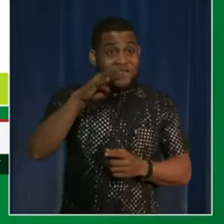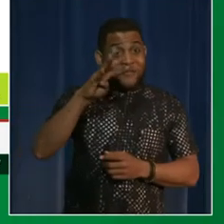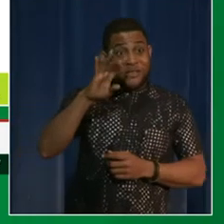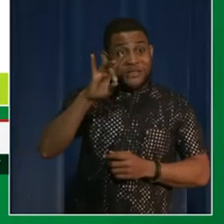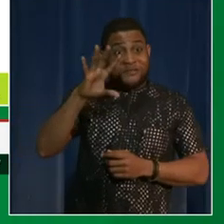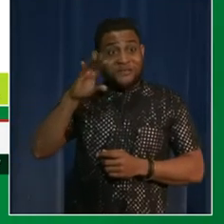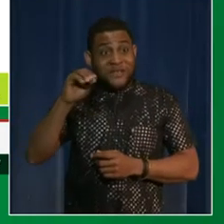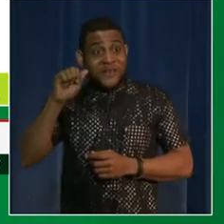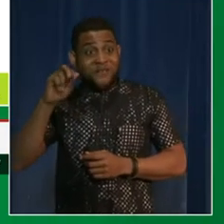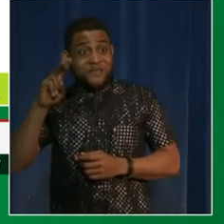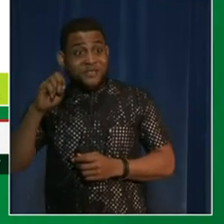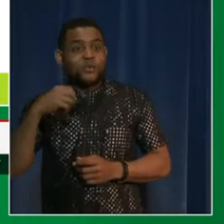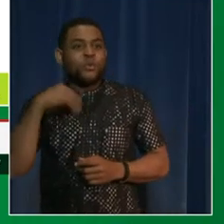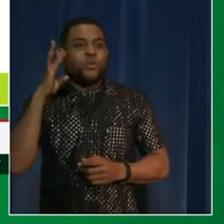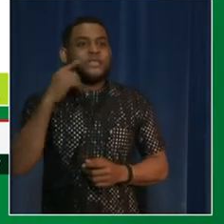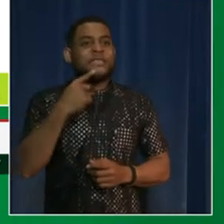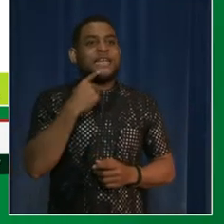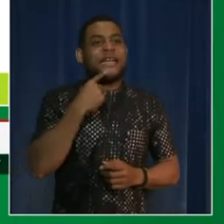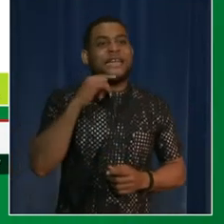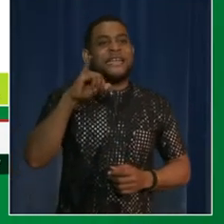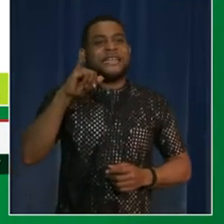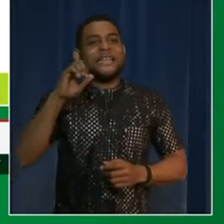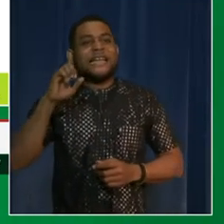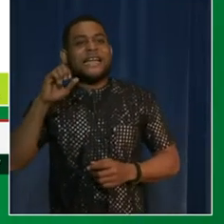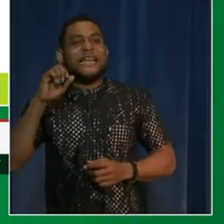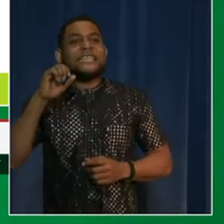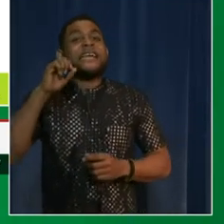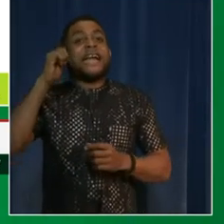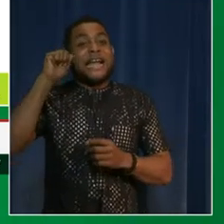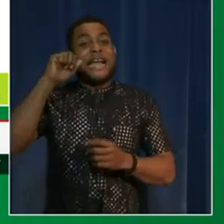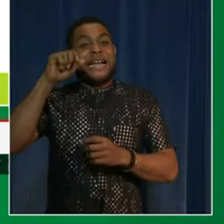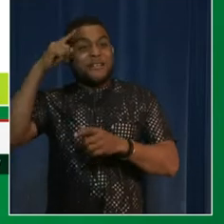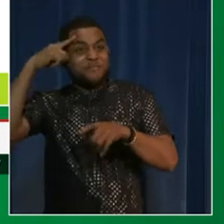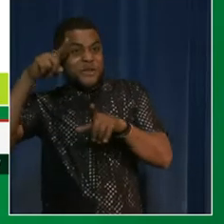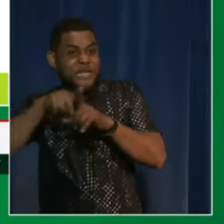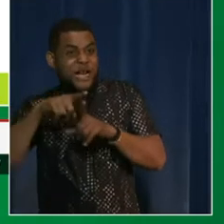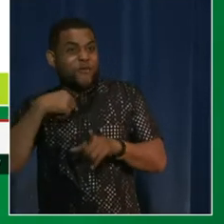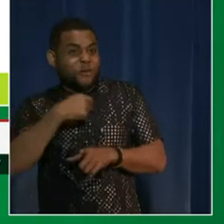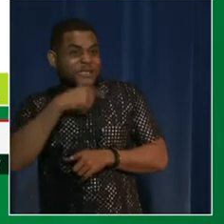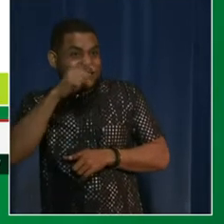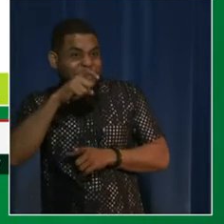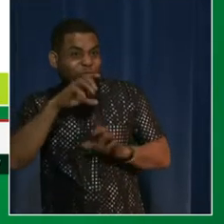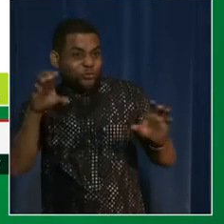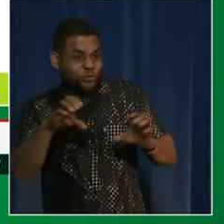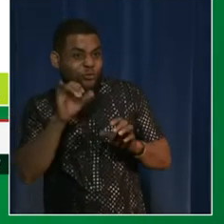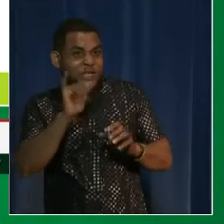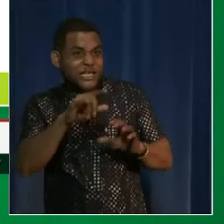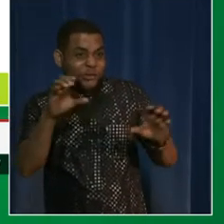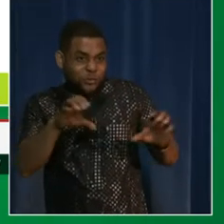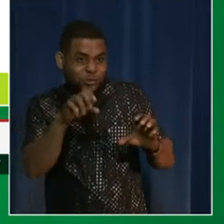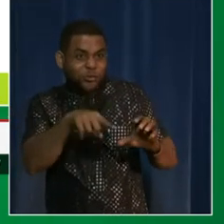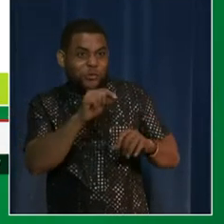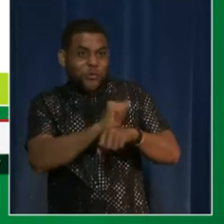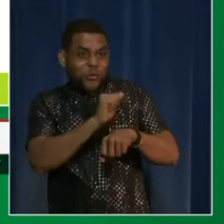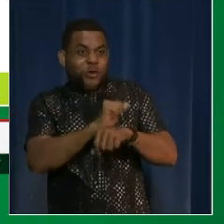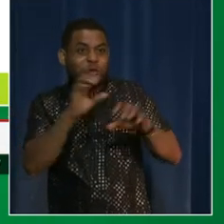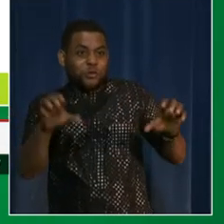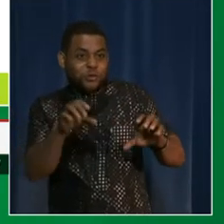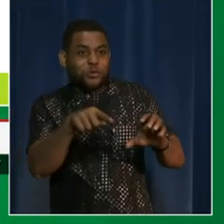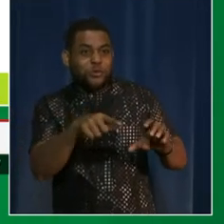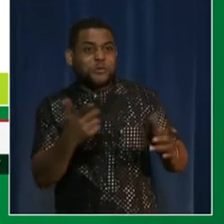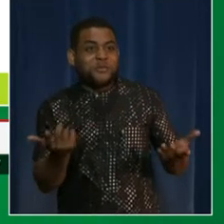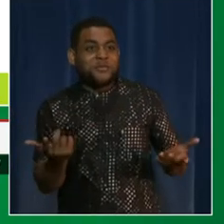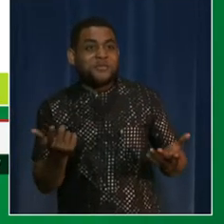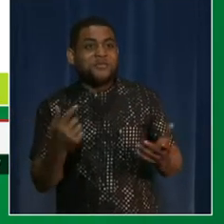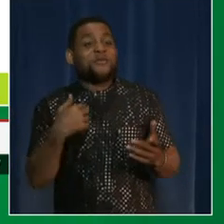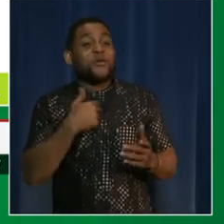do, because DC is open and district residents are willing and wanting to work. So I have to